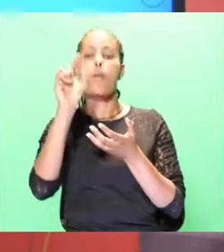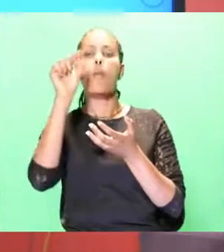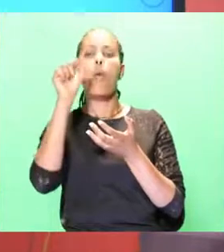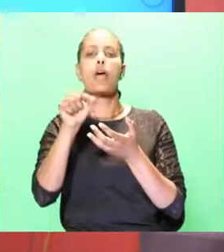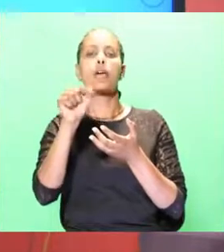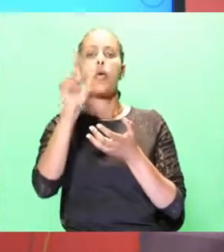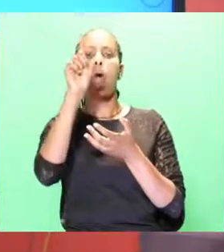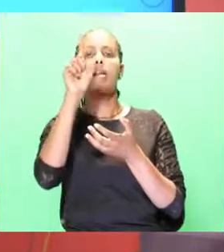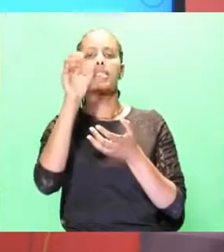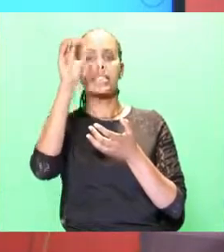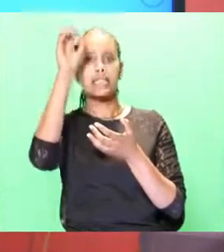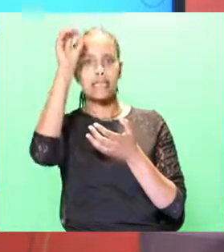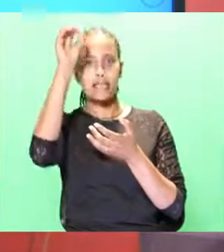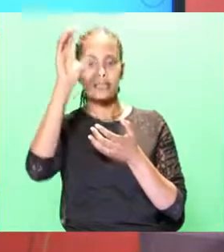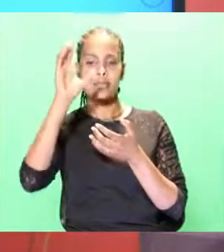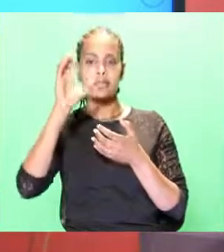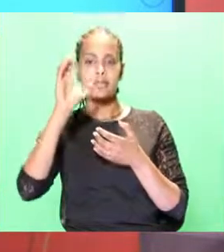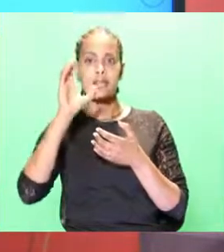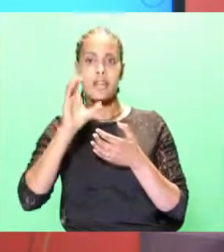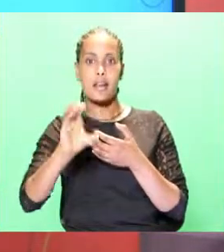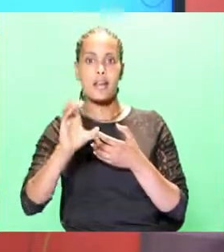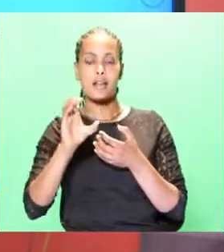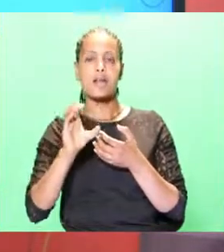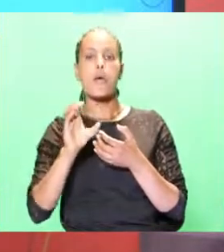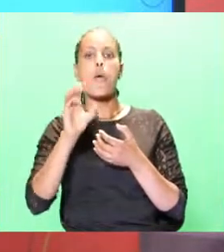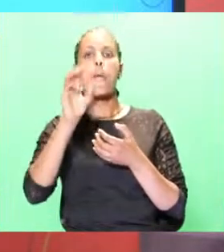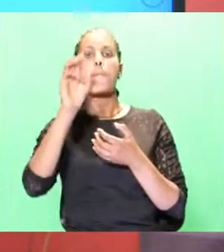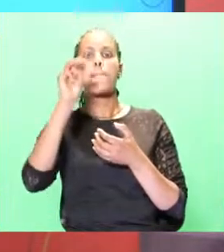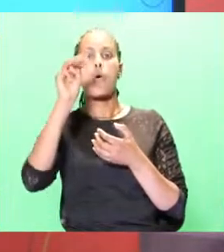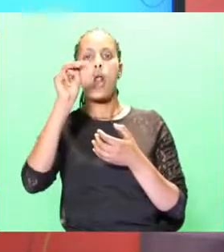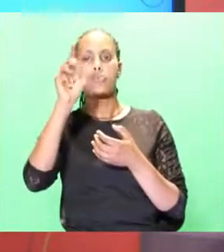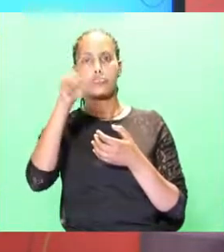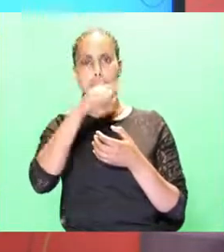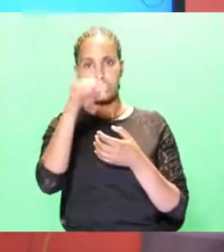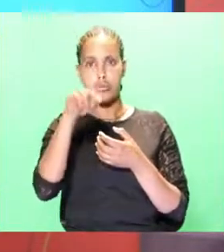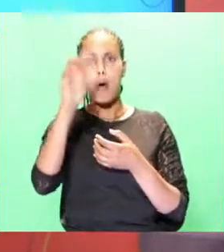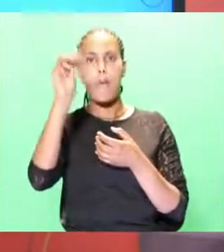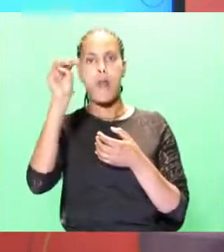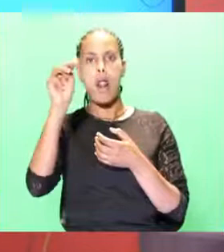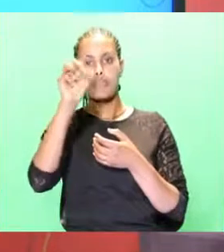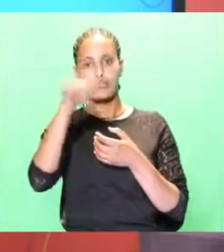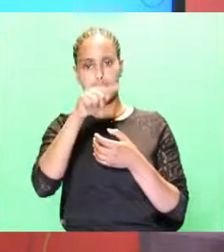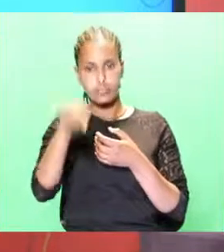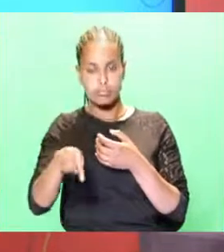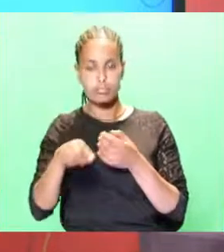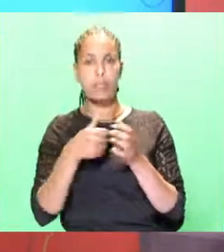18.1 degree centigrade. Molar will be cancelled by molar.